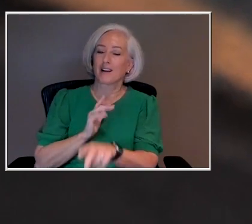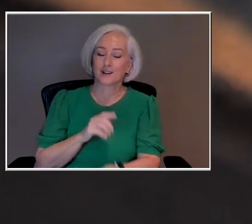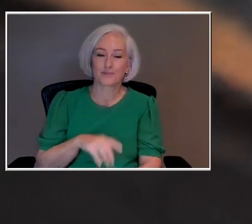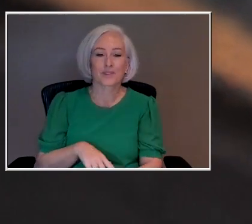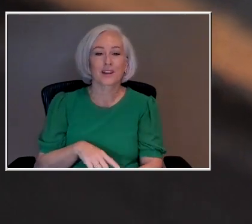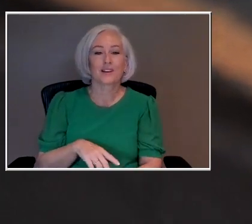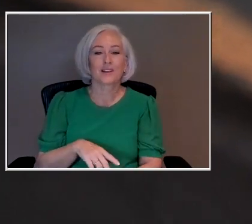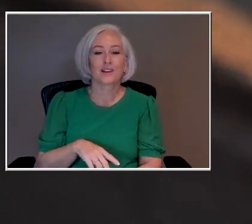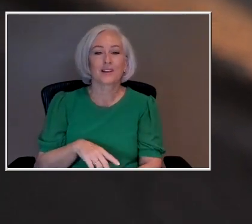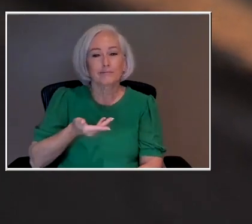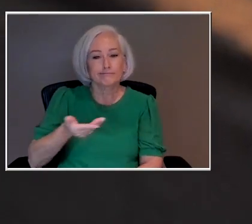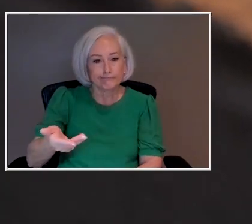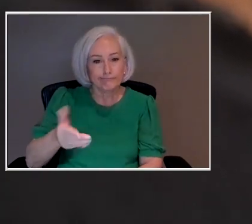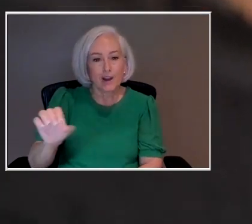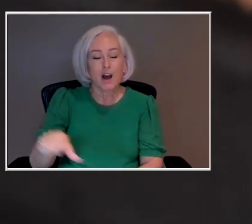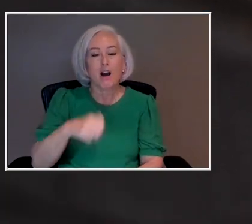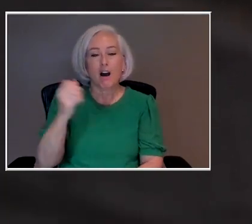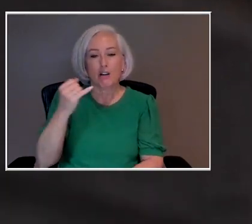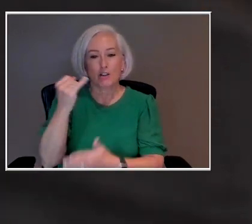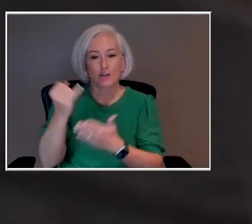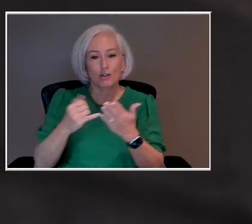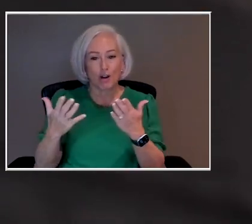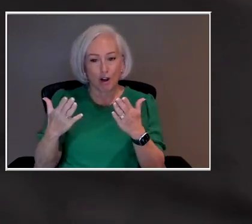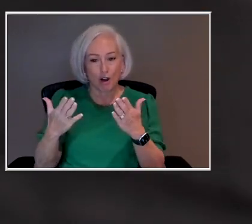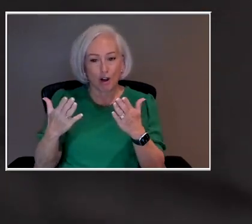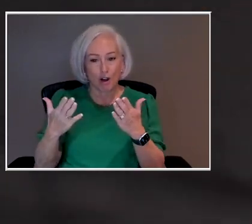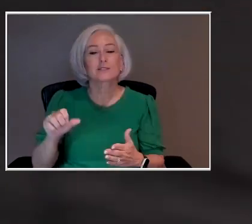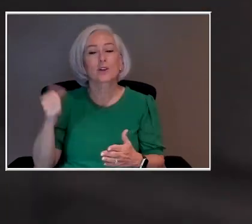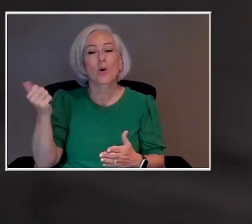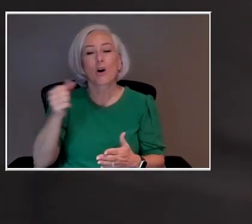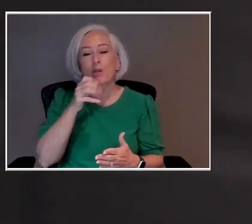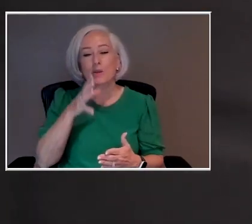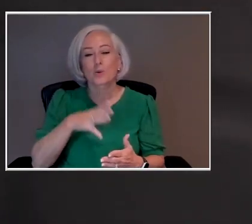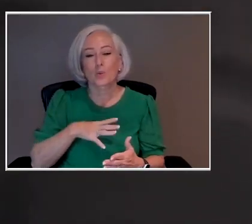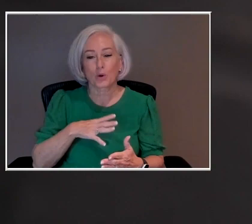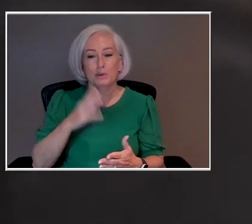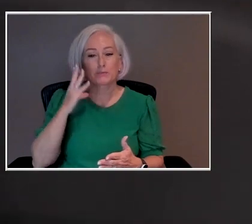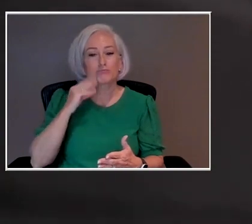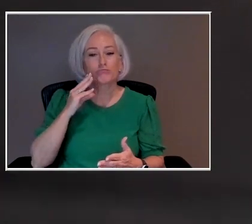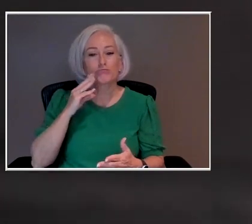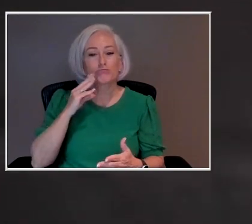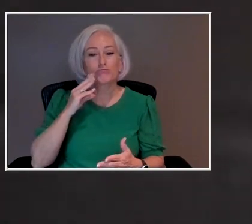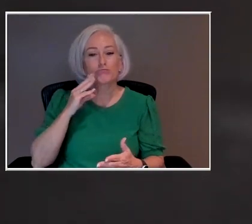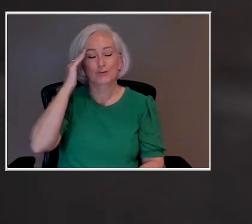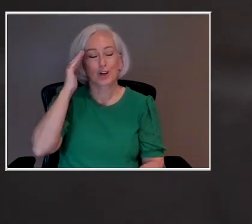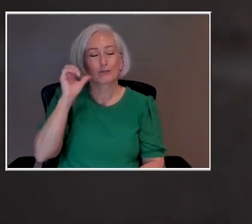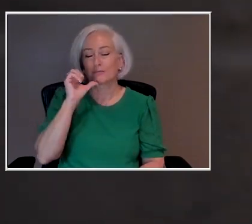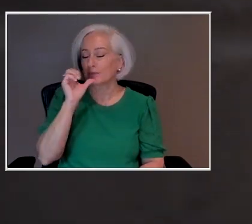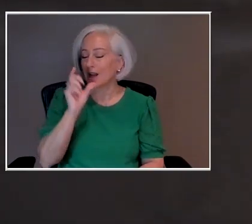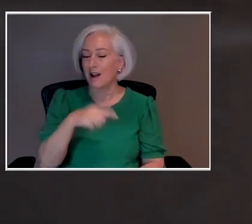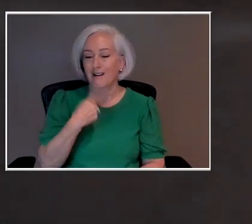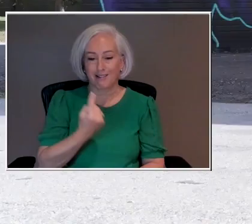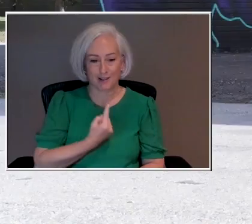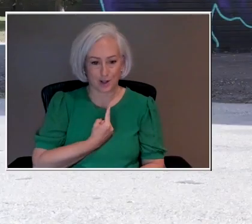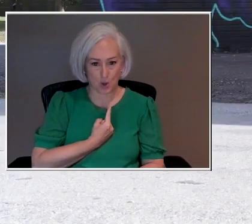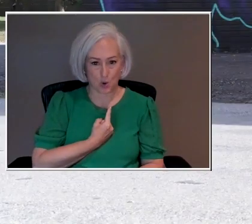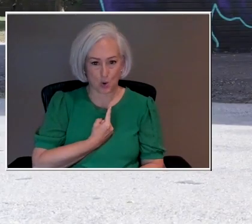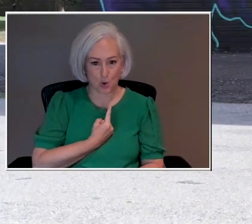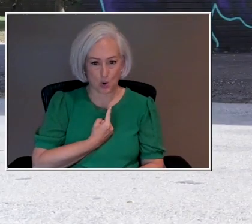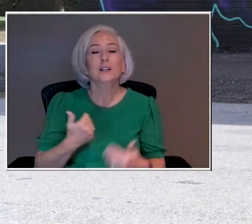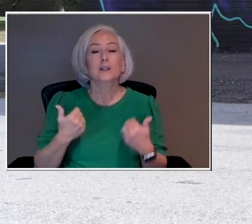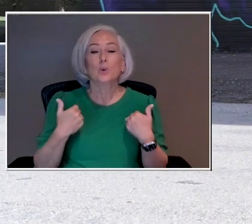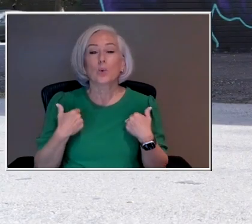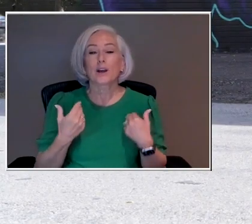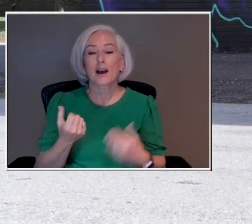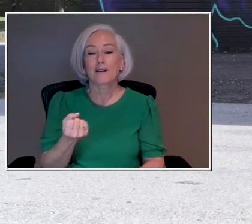facing cancer can now see they're not alone. Oh my gosh, probably 12 different ideas. We finally went with Rosie